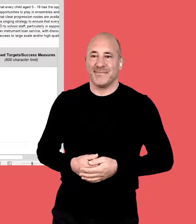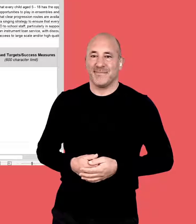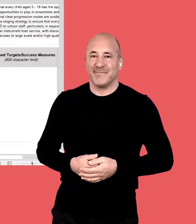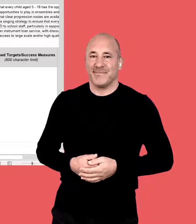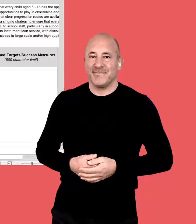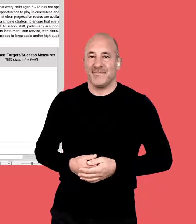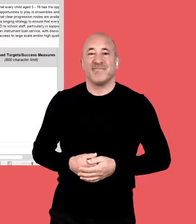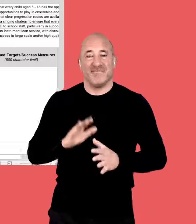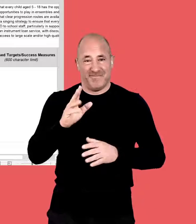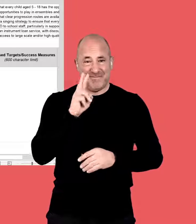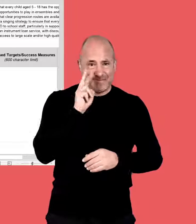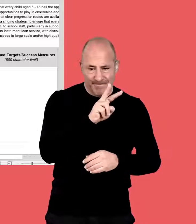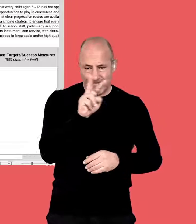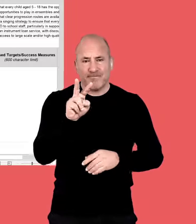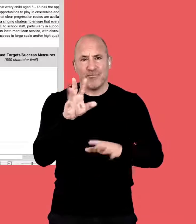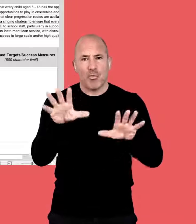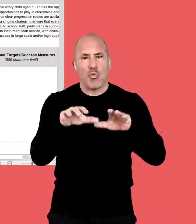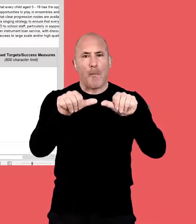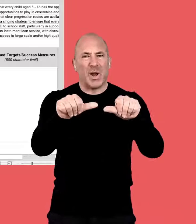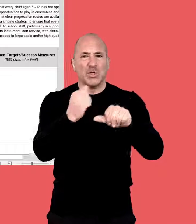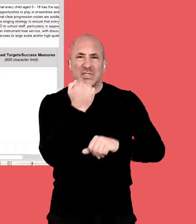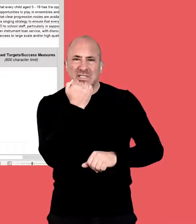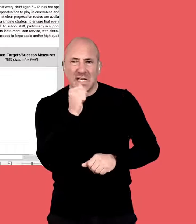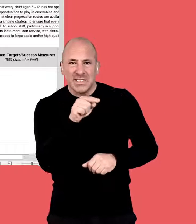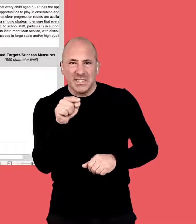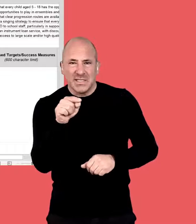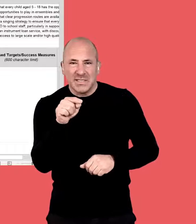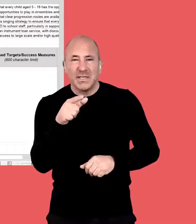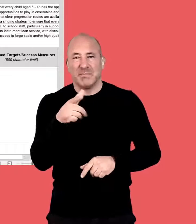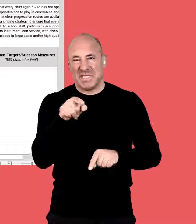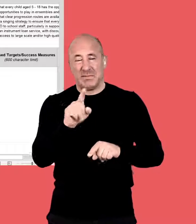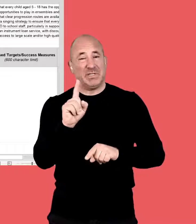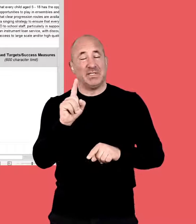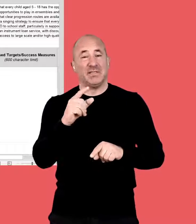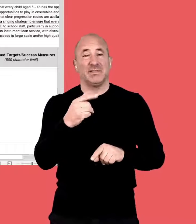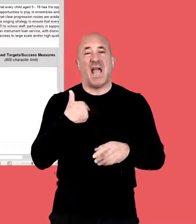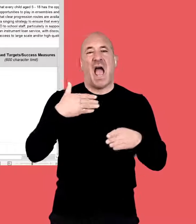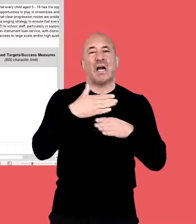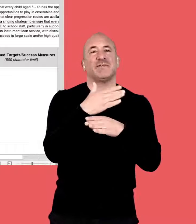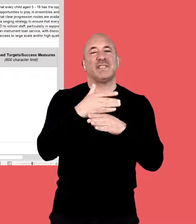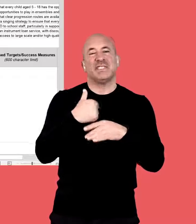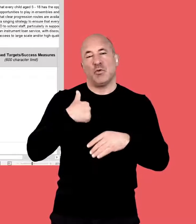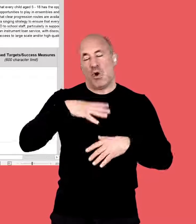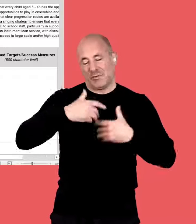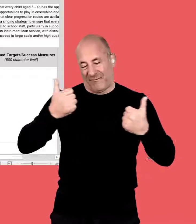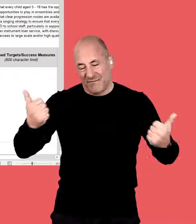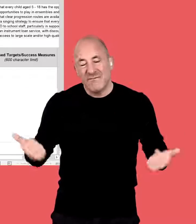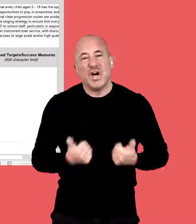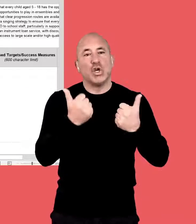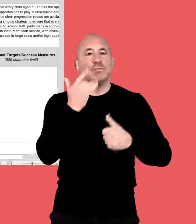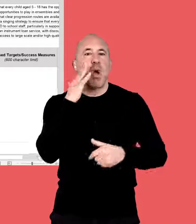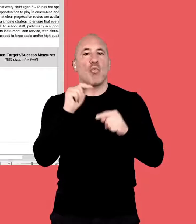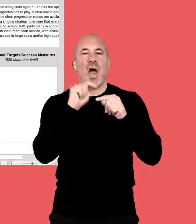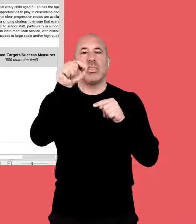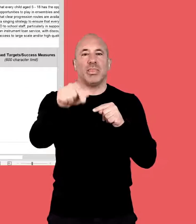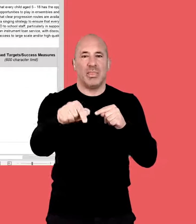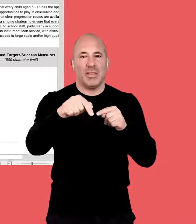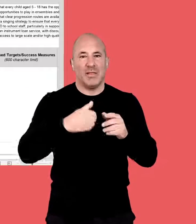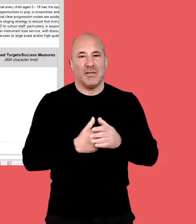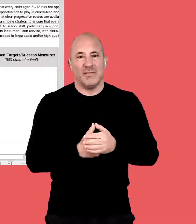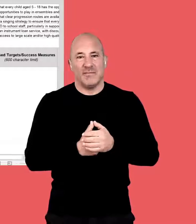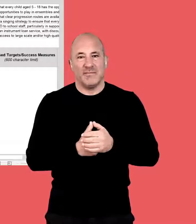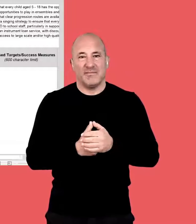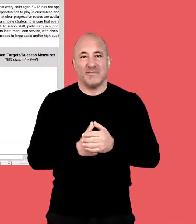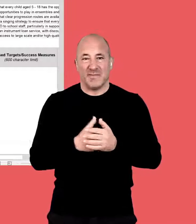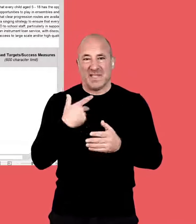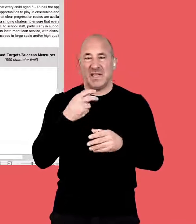Moving on to completion date, this is the date the activity is intended to be completed by, and this must be entered